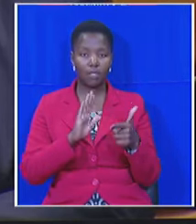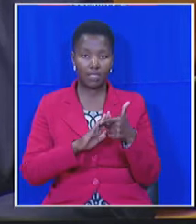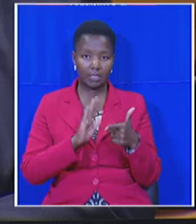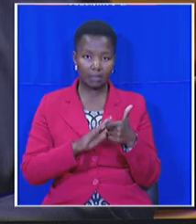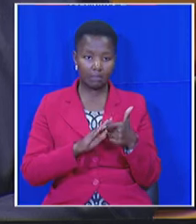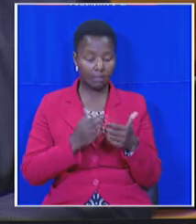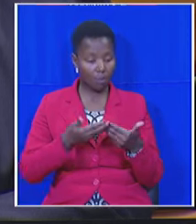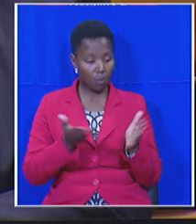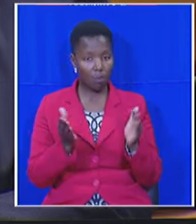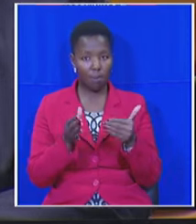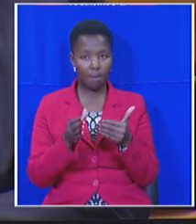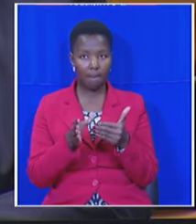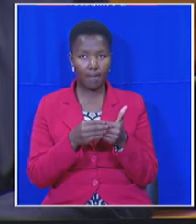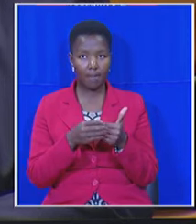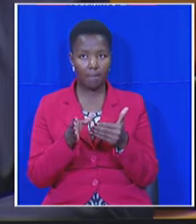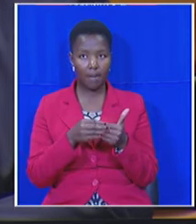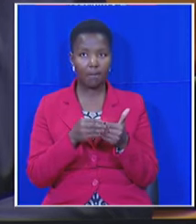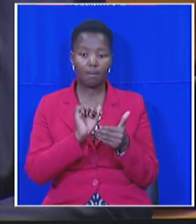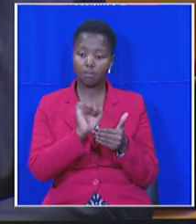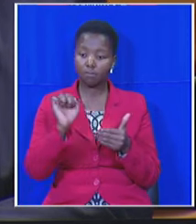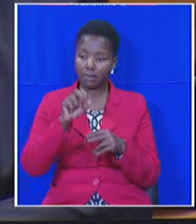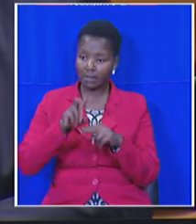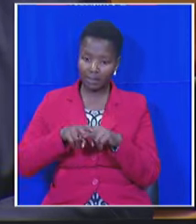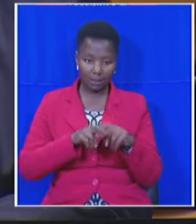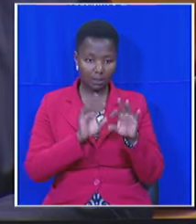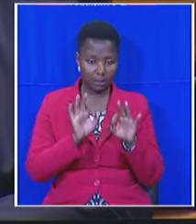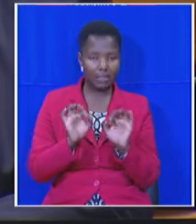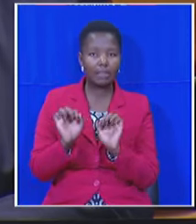all members in their allocated seats?